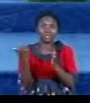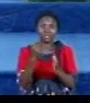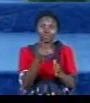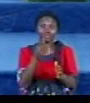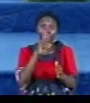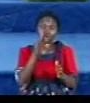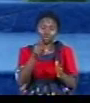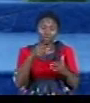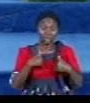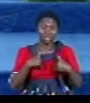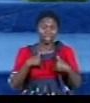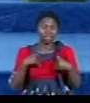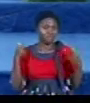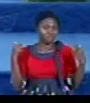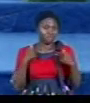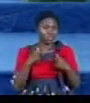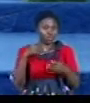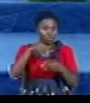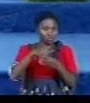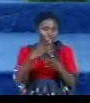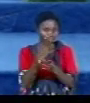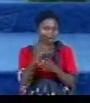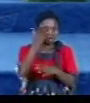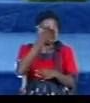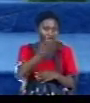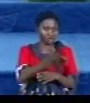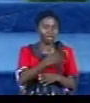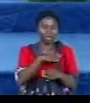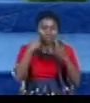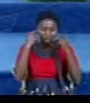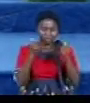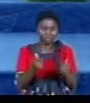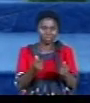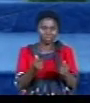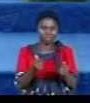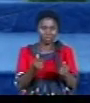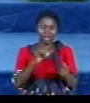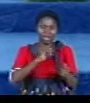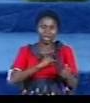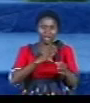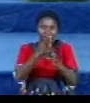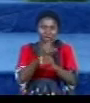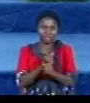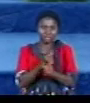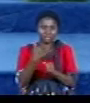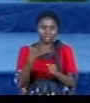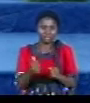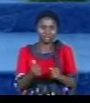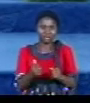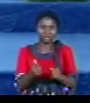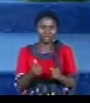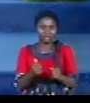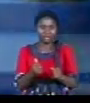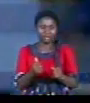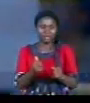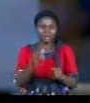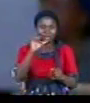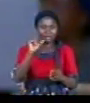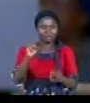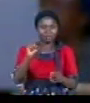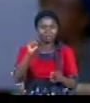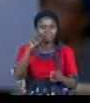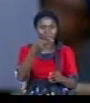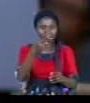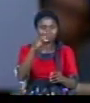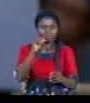scapula joint, and immediately I received a shock at that joint. And I was waiting for,